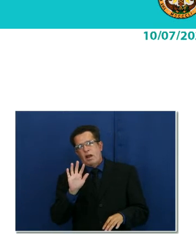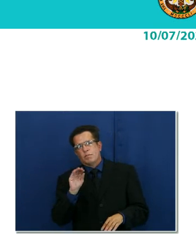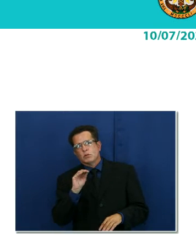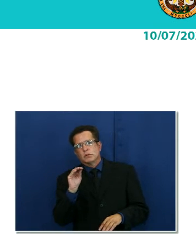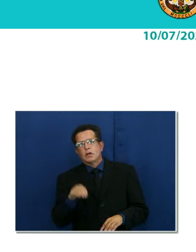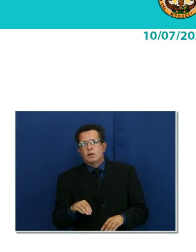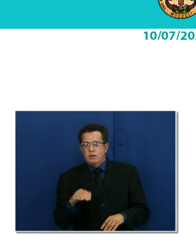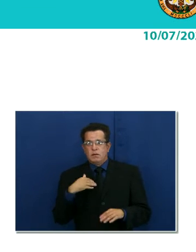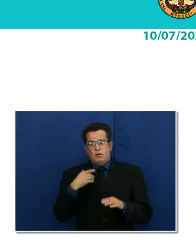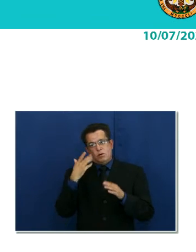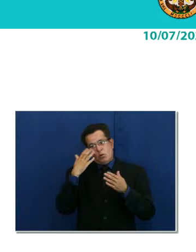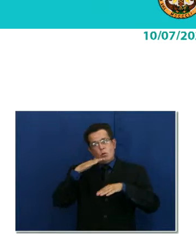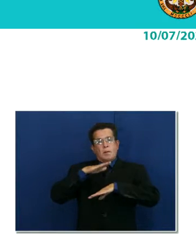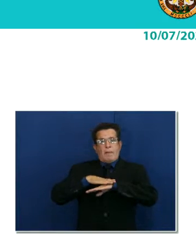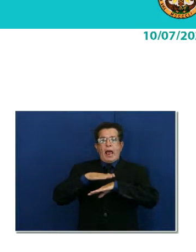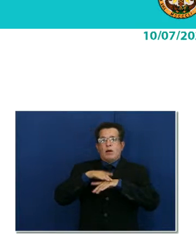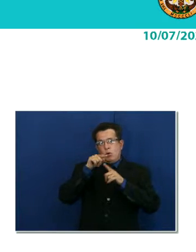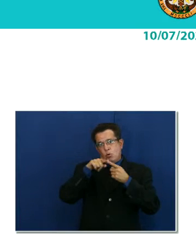3